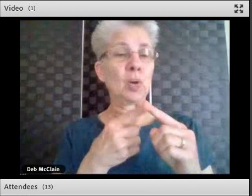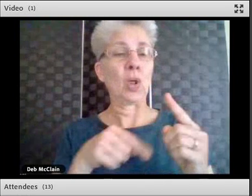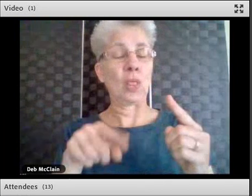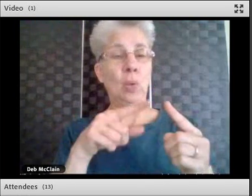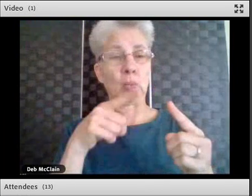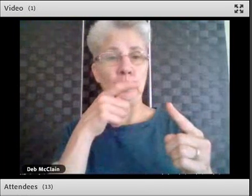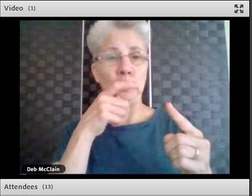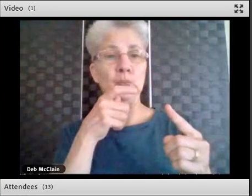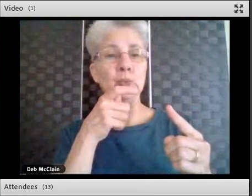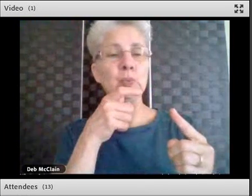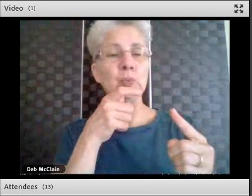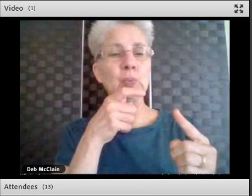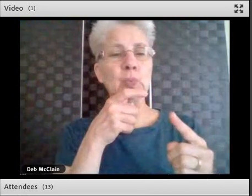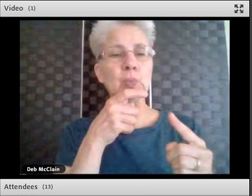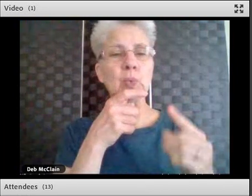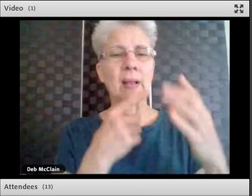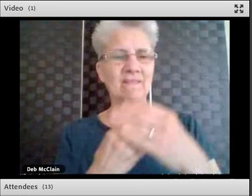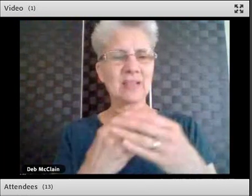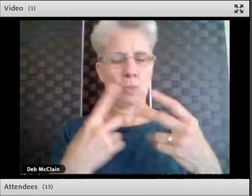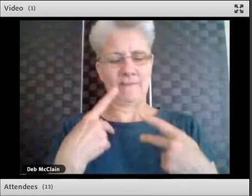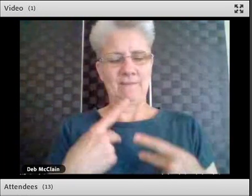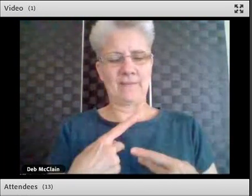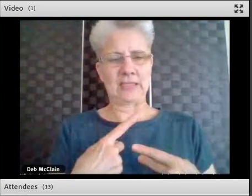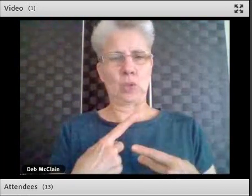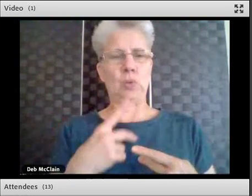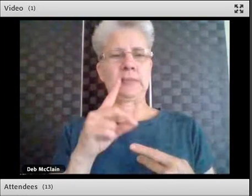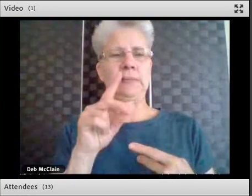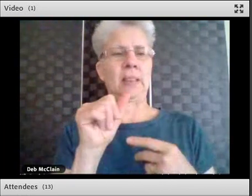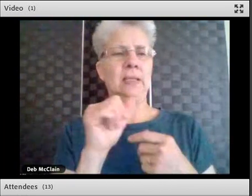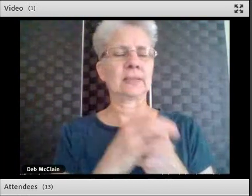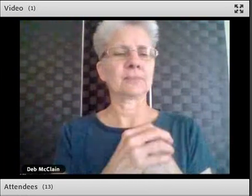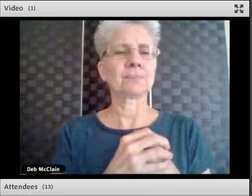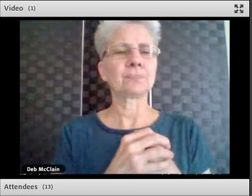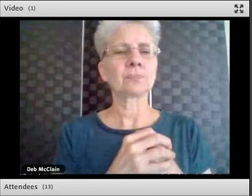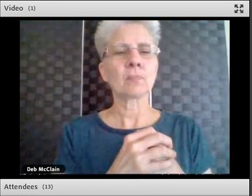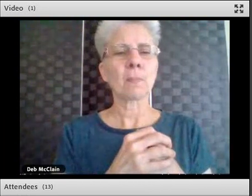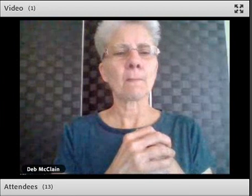those invisible physical disabilities.